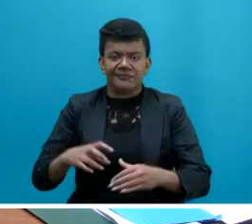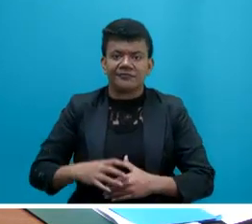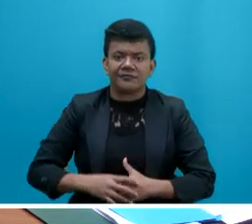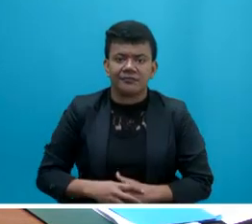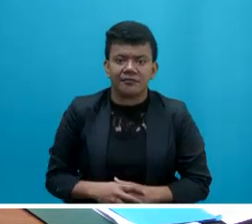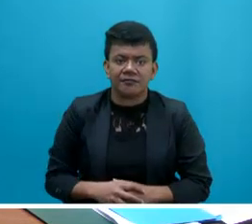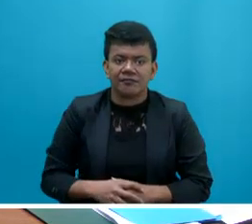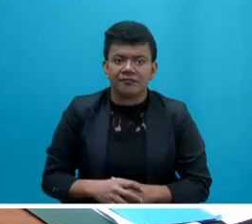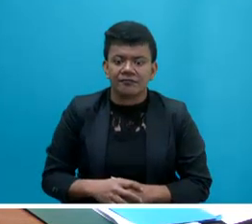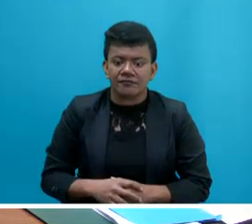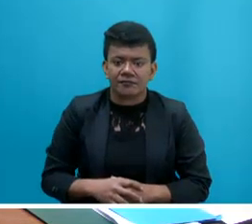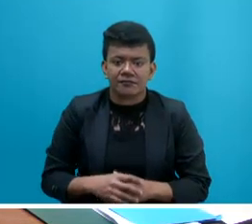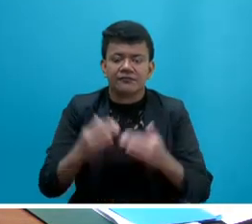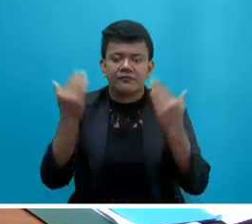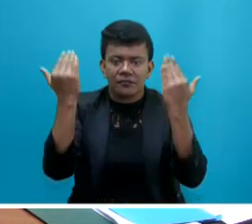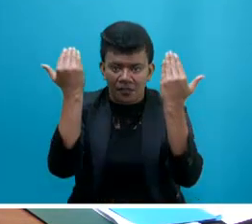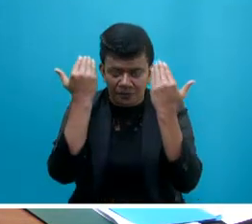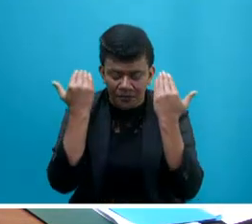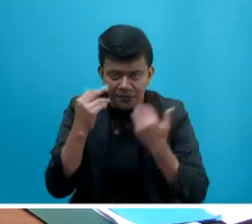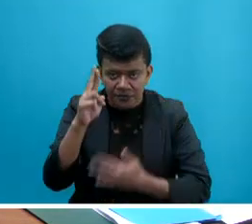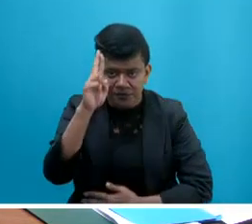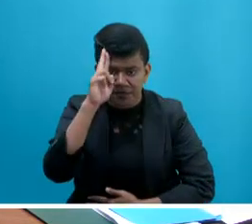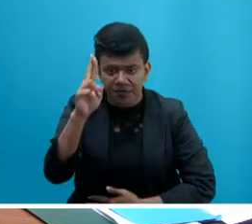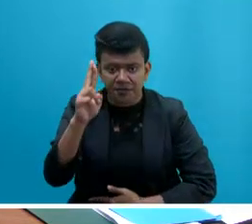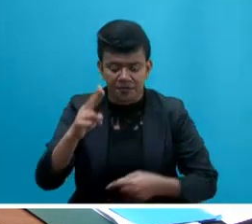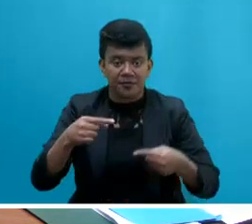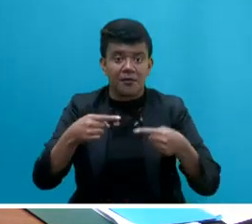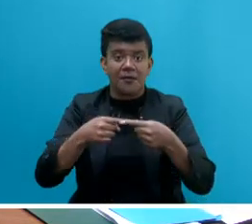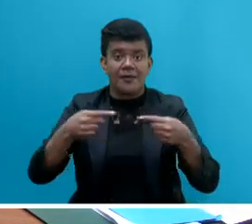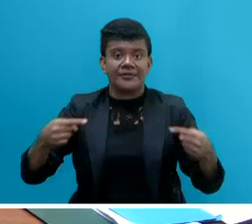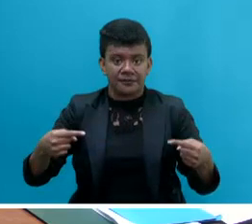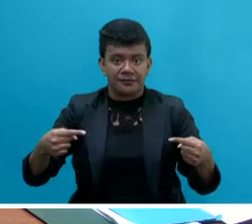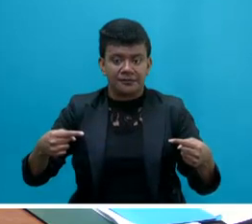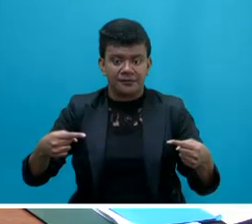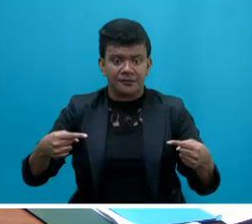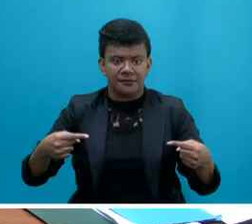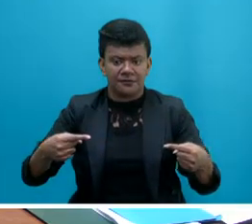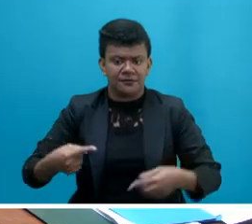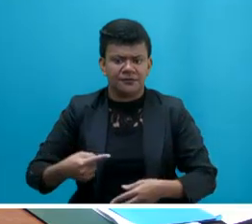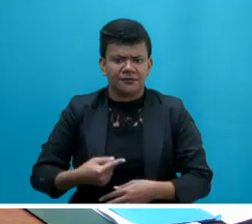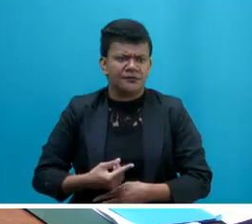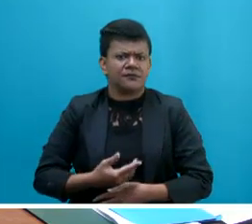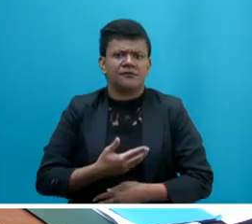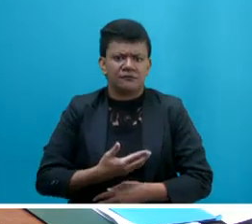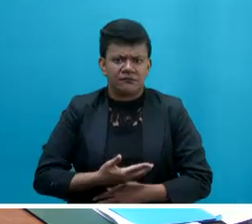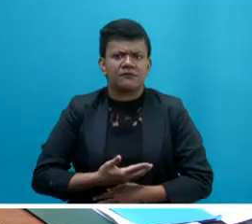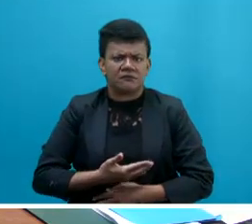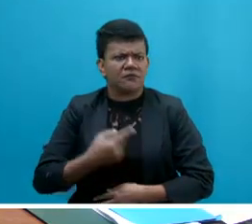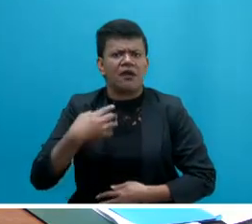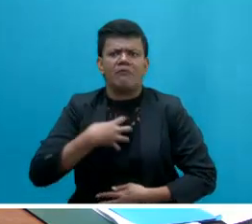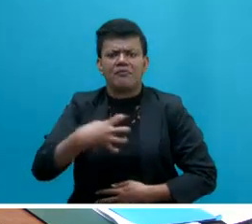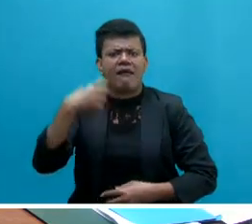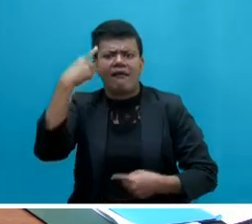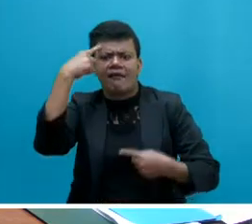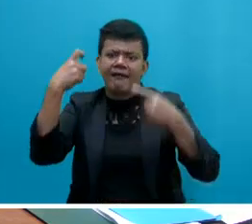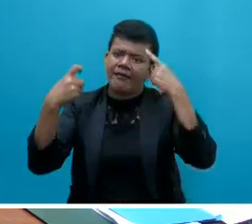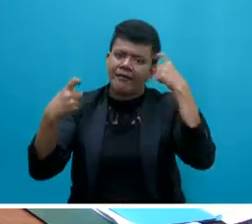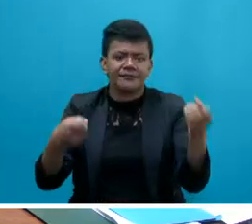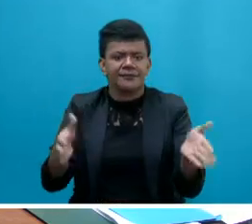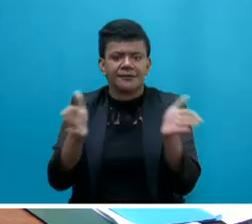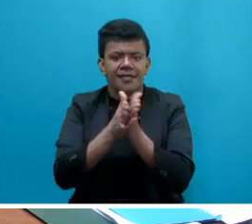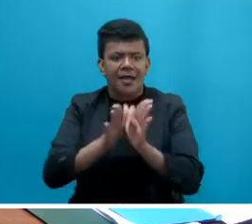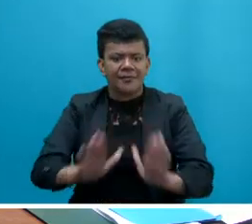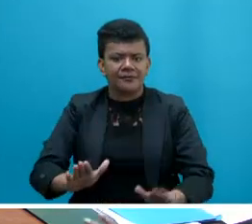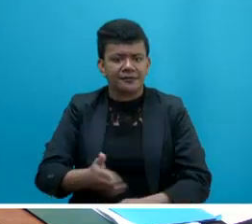Mr. Speaker, sir, the opposition has run out of ideas. This is not the place to be calling for